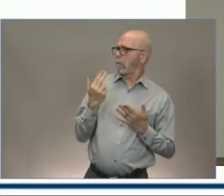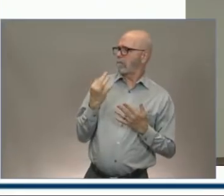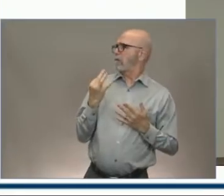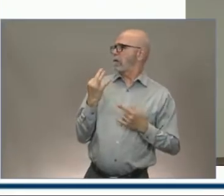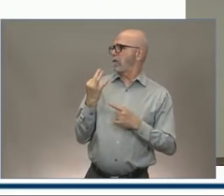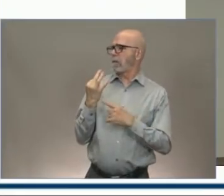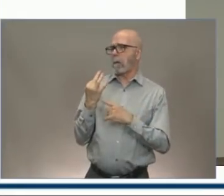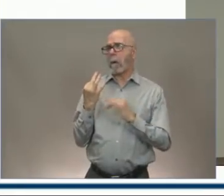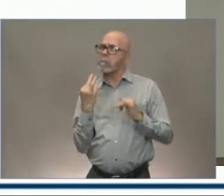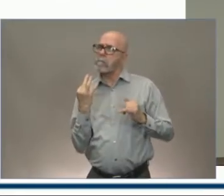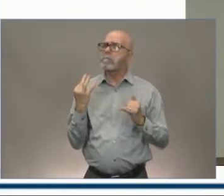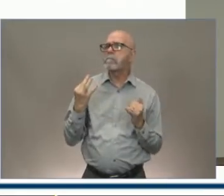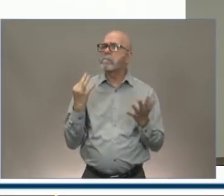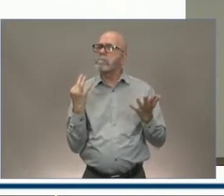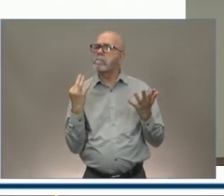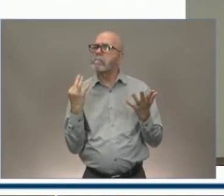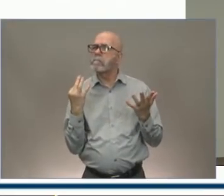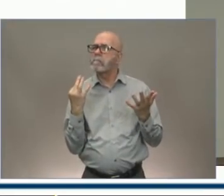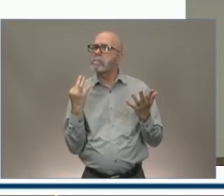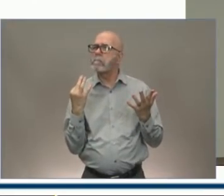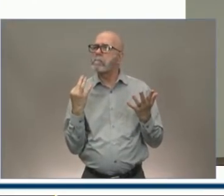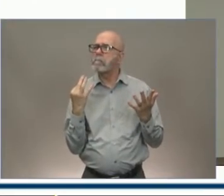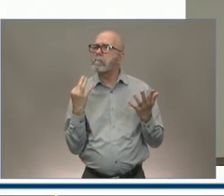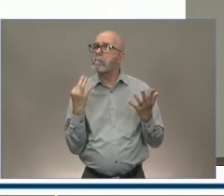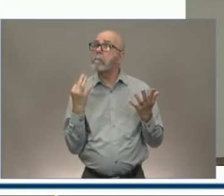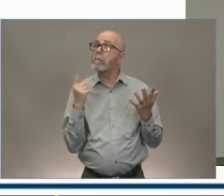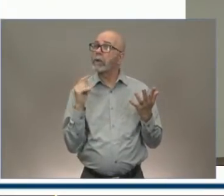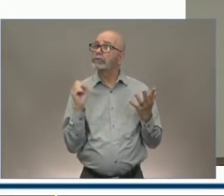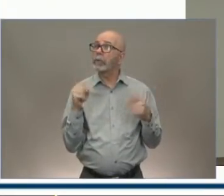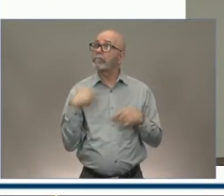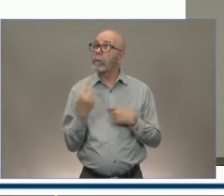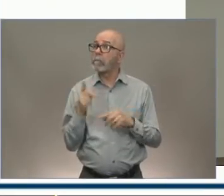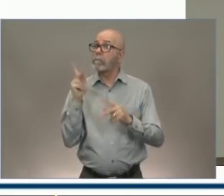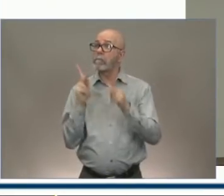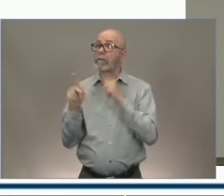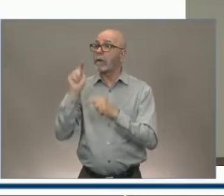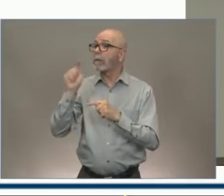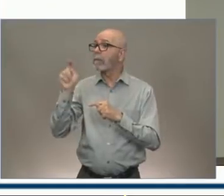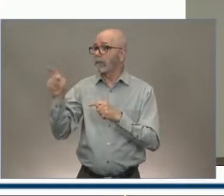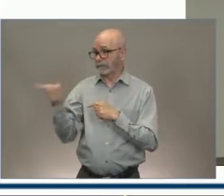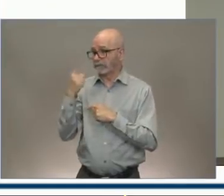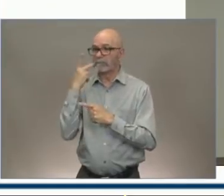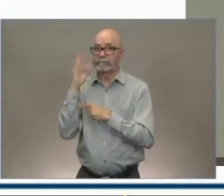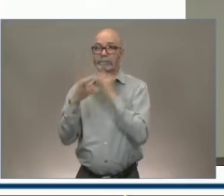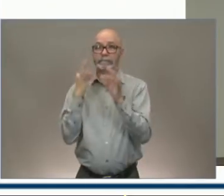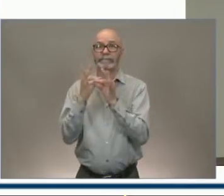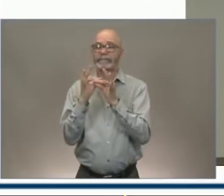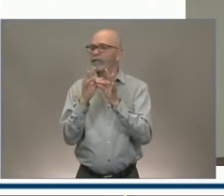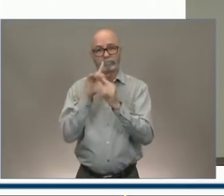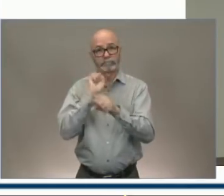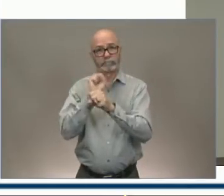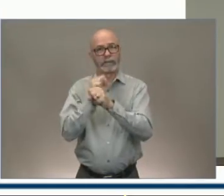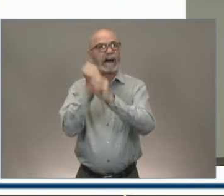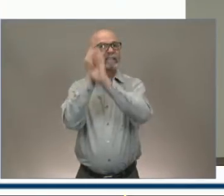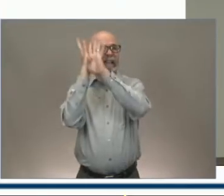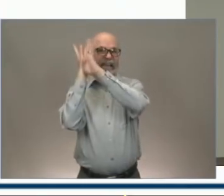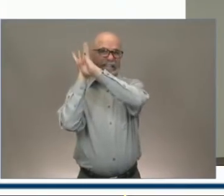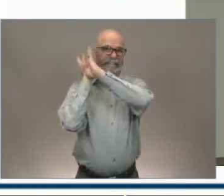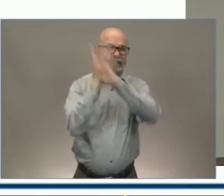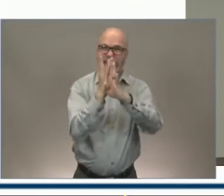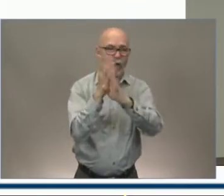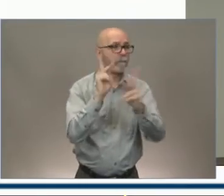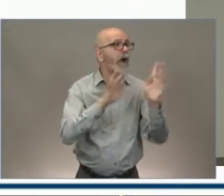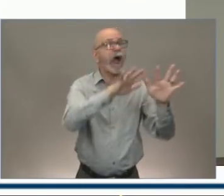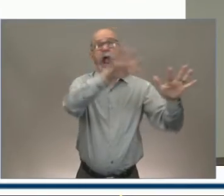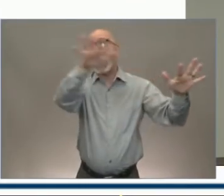want to thank Nova Scotians for answering Friday's call to be tested and the large numbers of people that have come forward. On